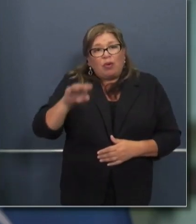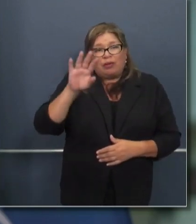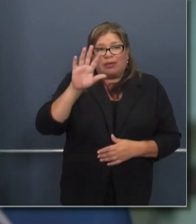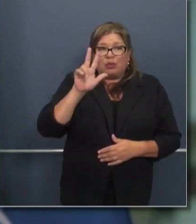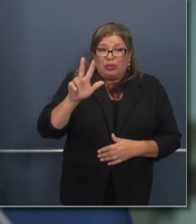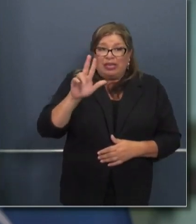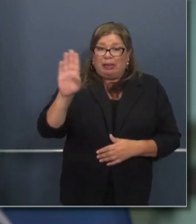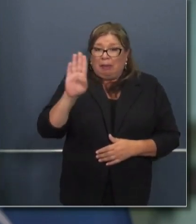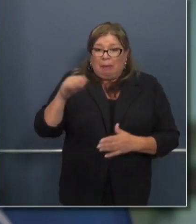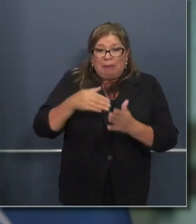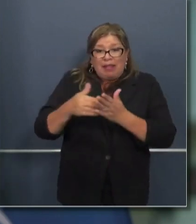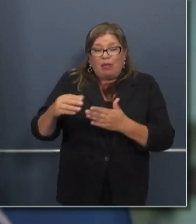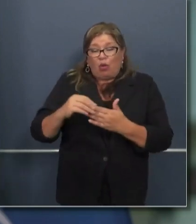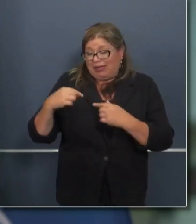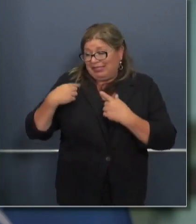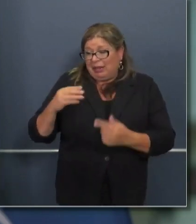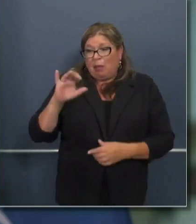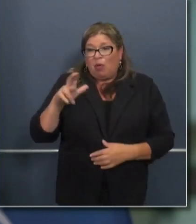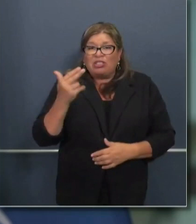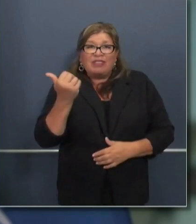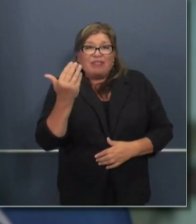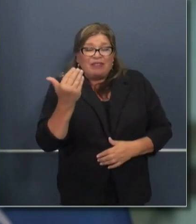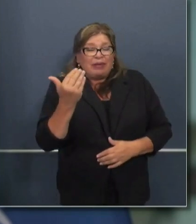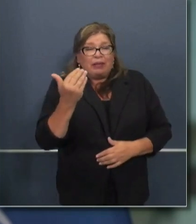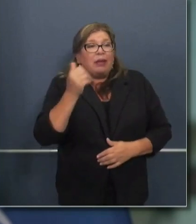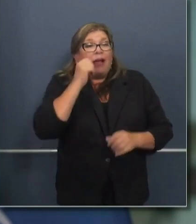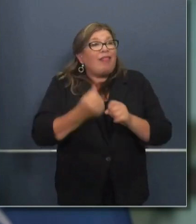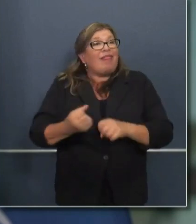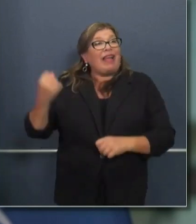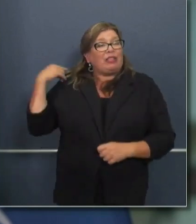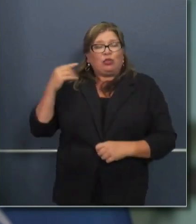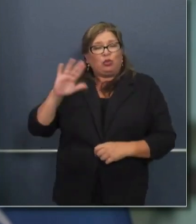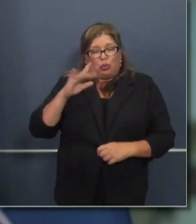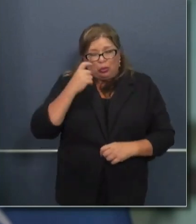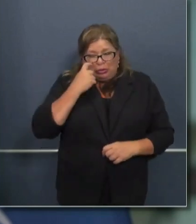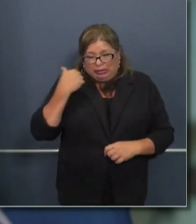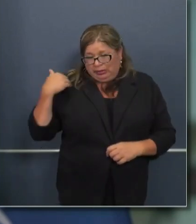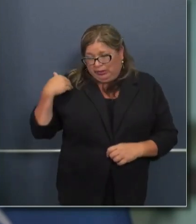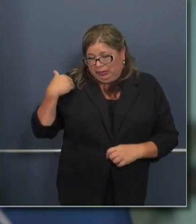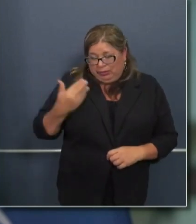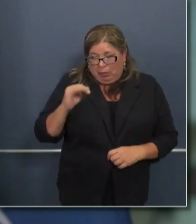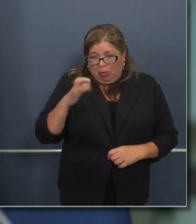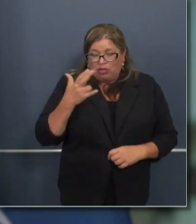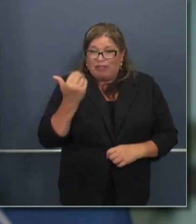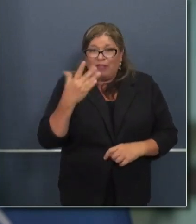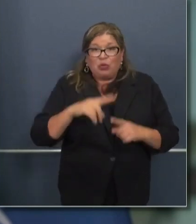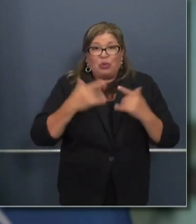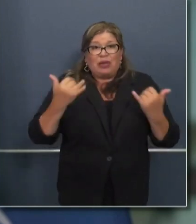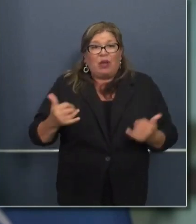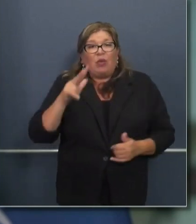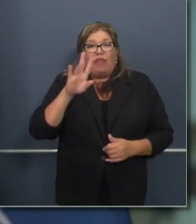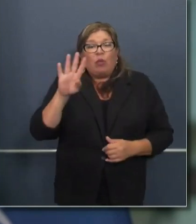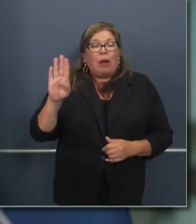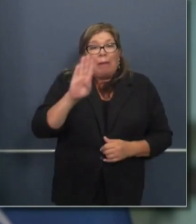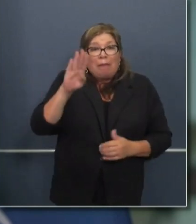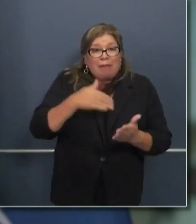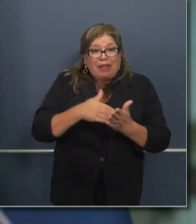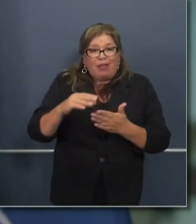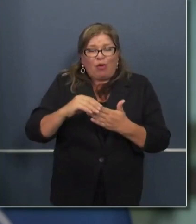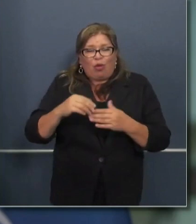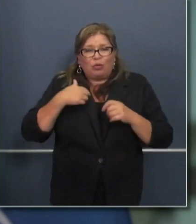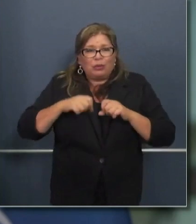March 15th, not of last year, this year, in unemployment, in pandemic unemployment